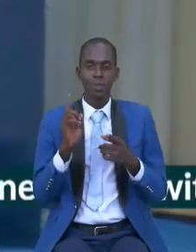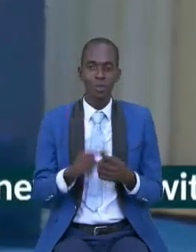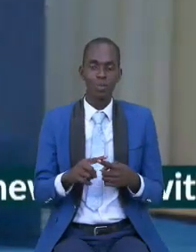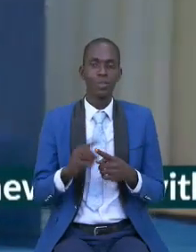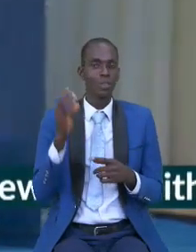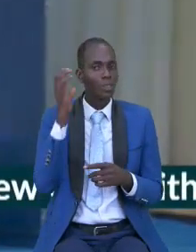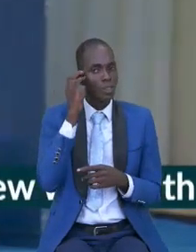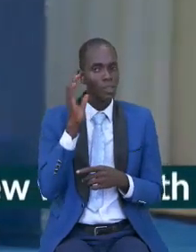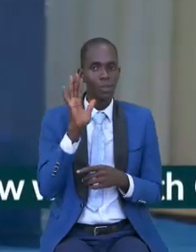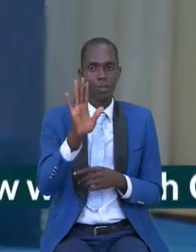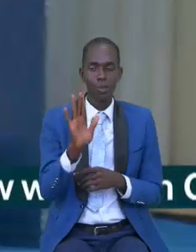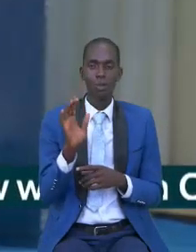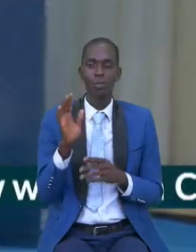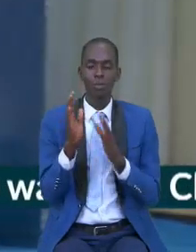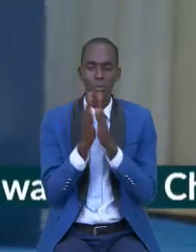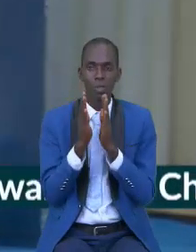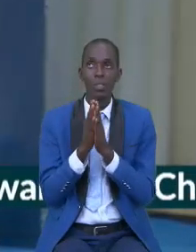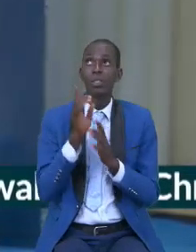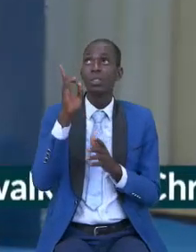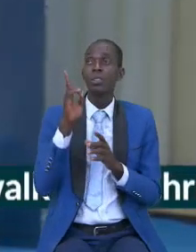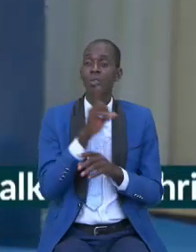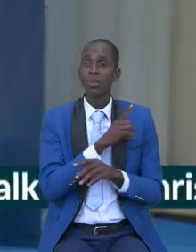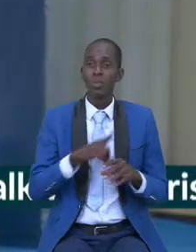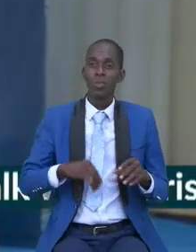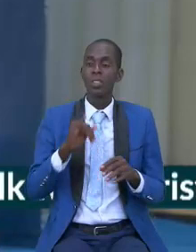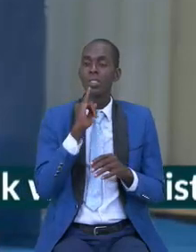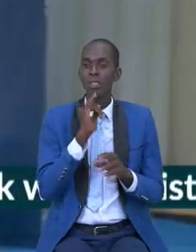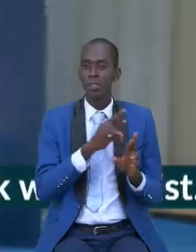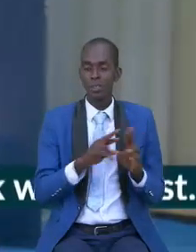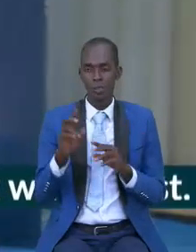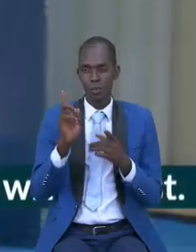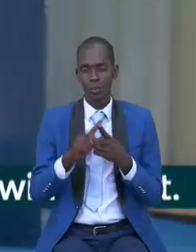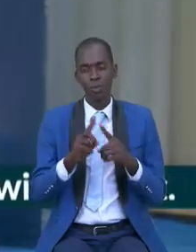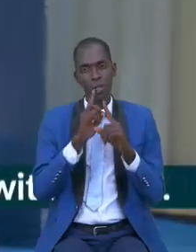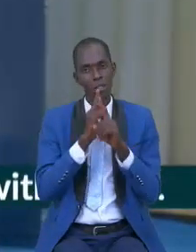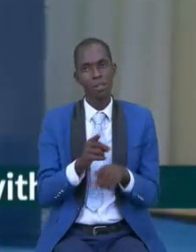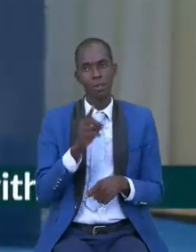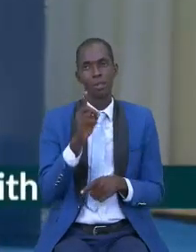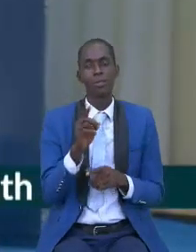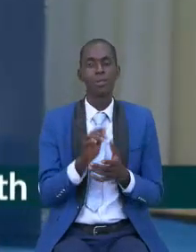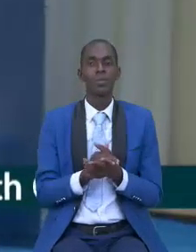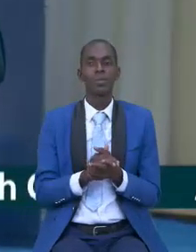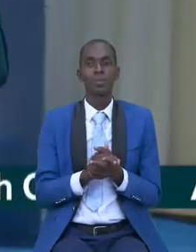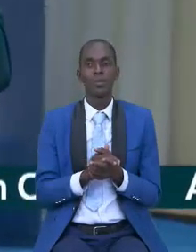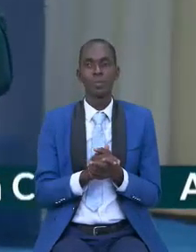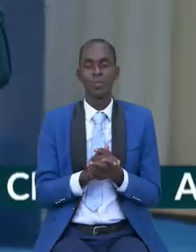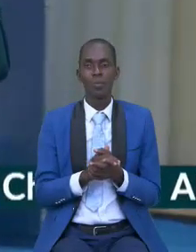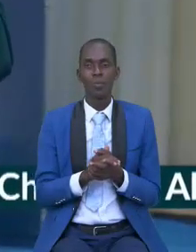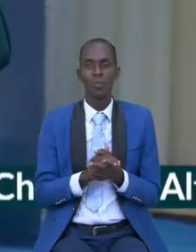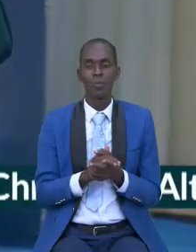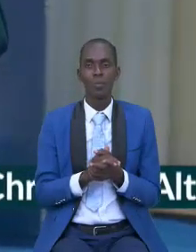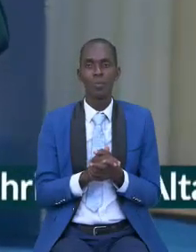side. People are much there. Thank you. We have done with right, done